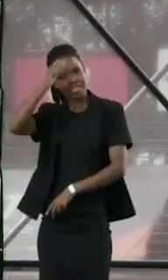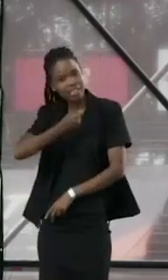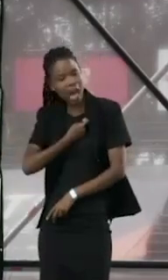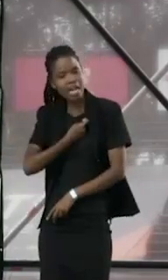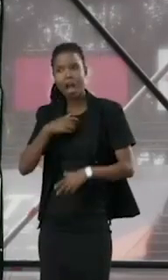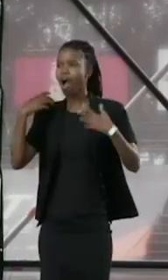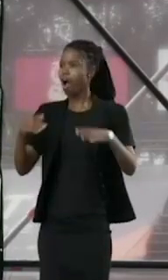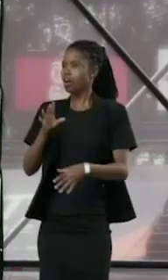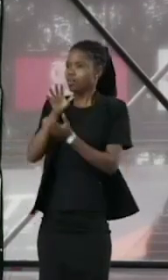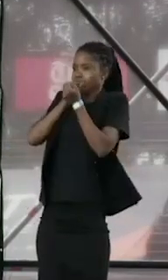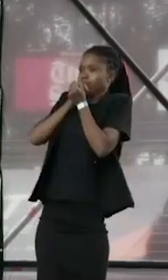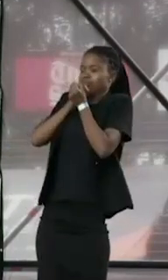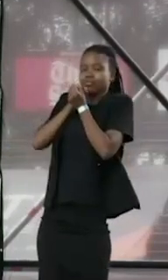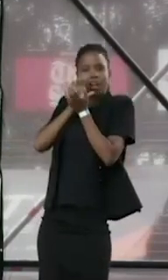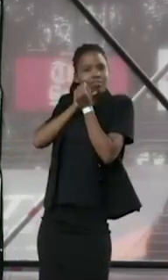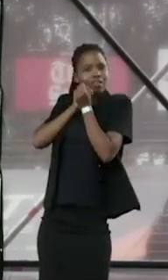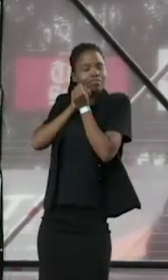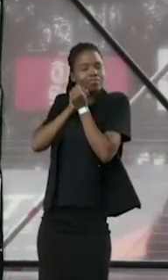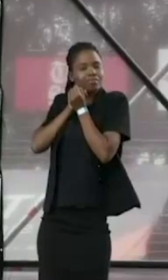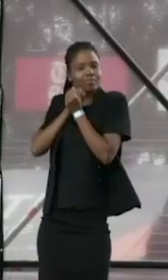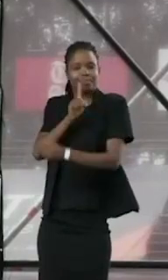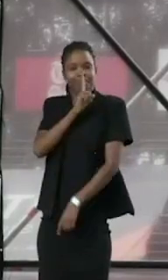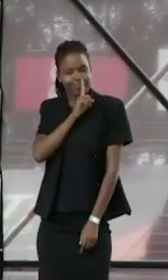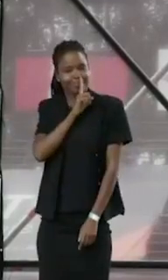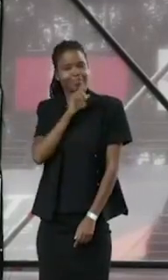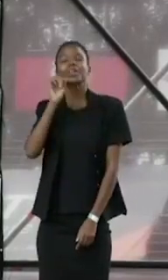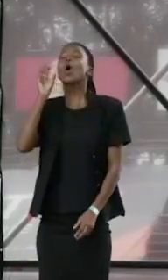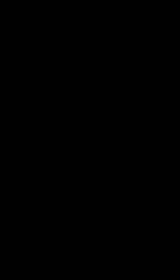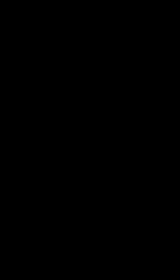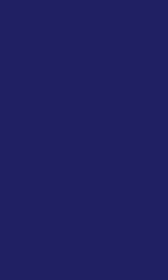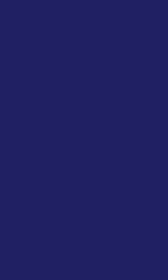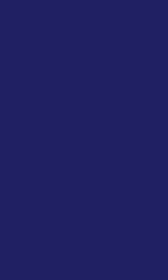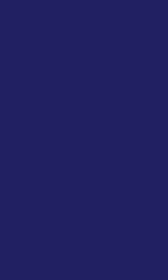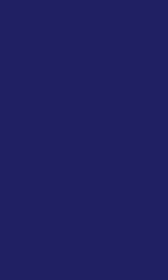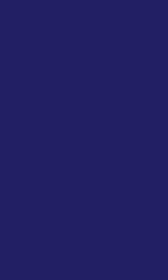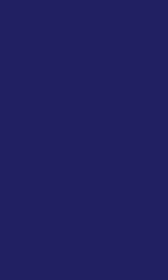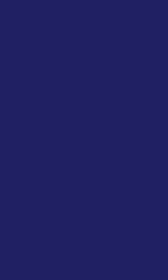just kept quiet at that time. Everybody just knew that, yeah, okay, actually, he's my father.